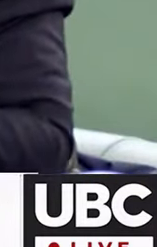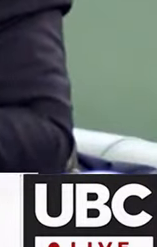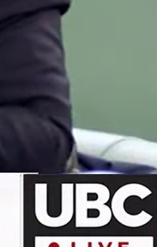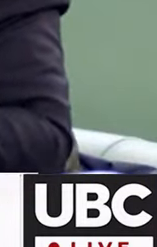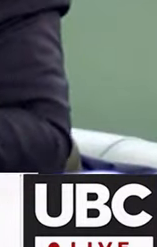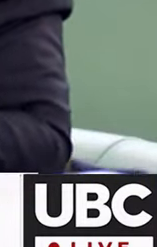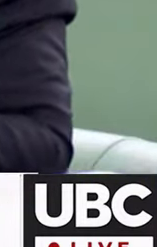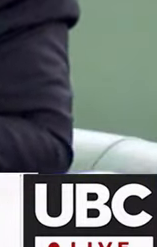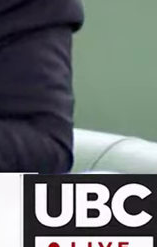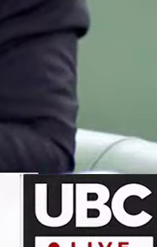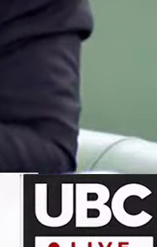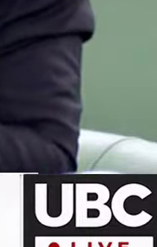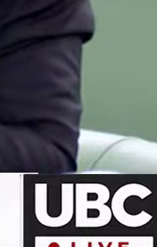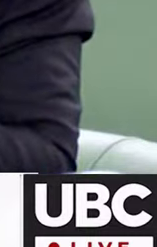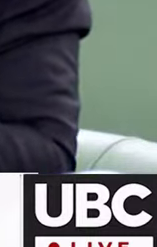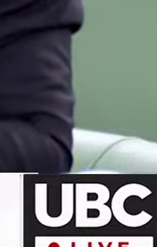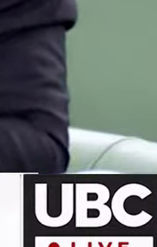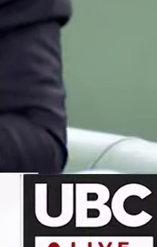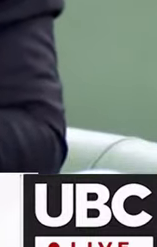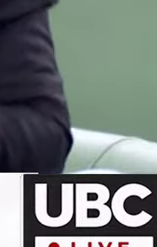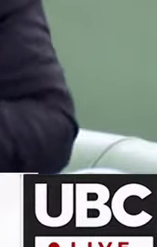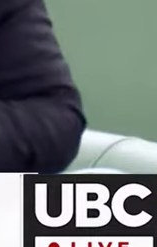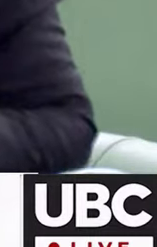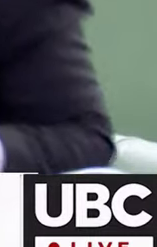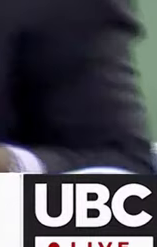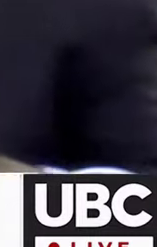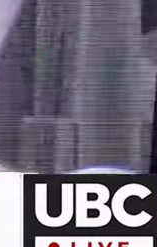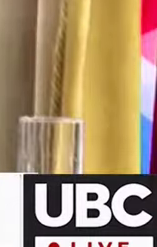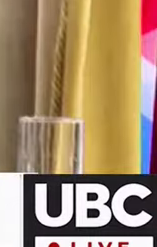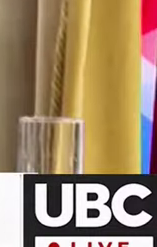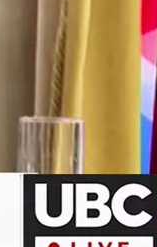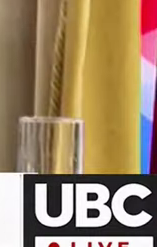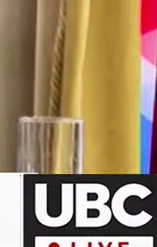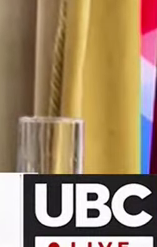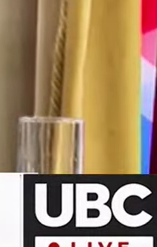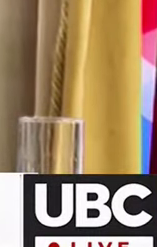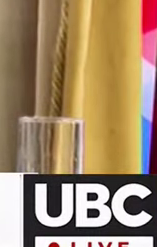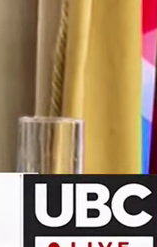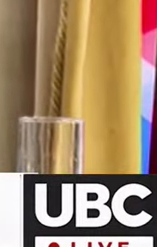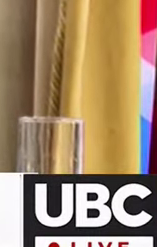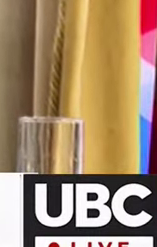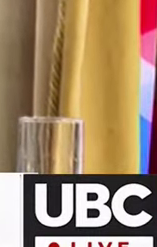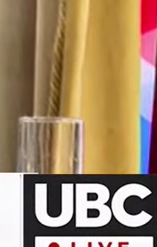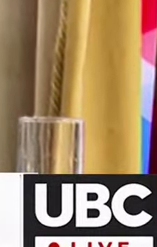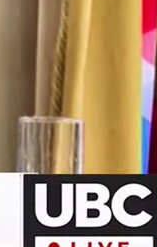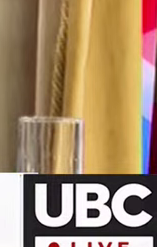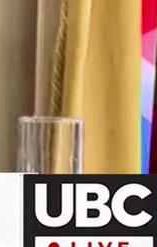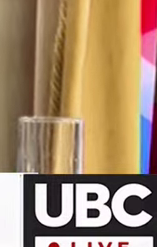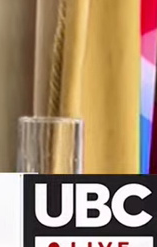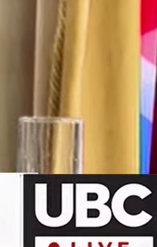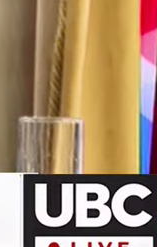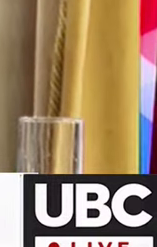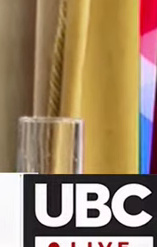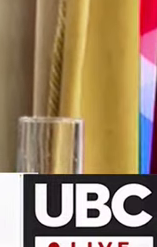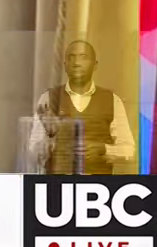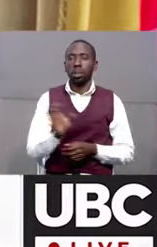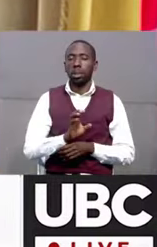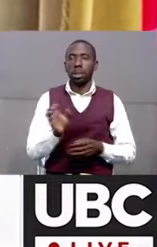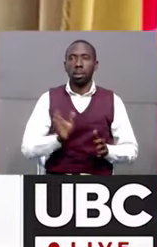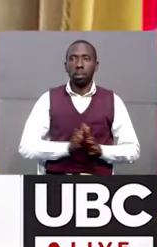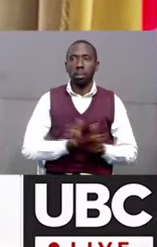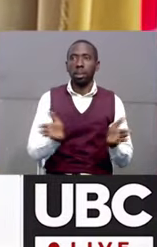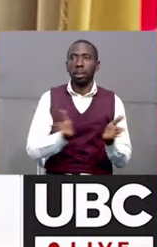2024-2025. I beg to lay. Thank you. Referred to the Committee of Public Service and Local